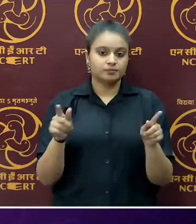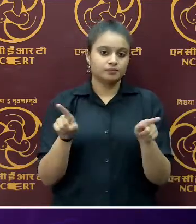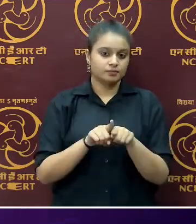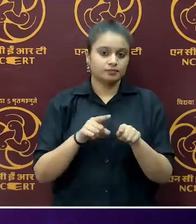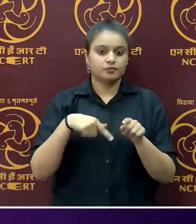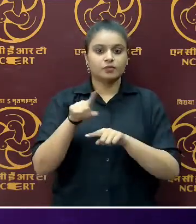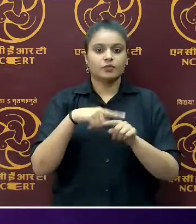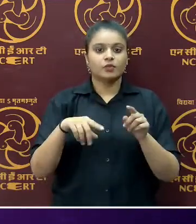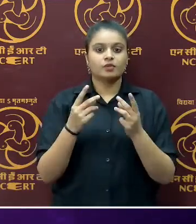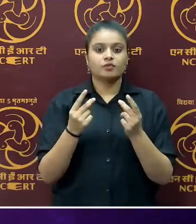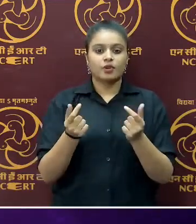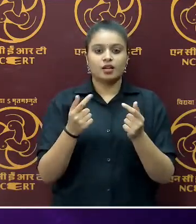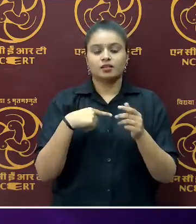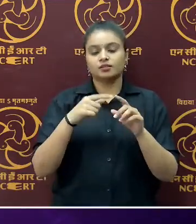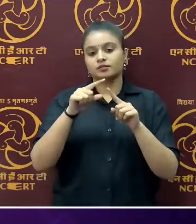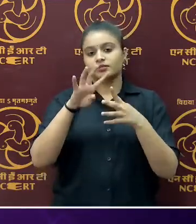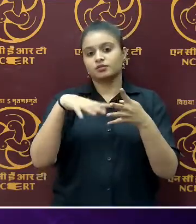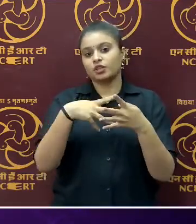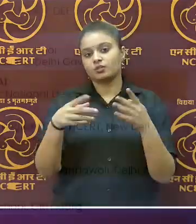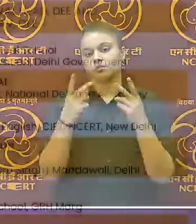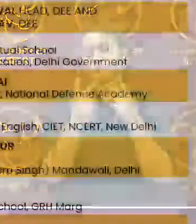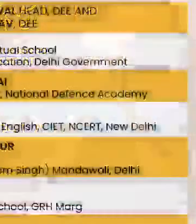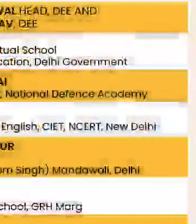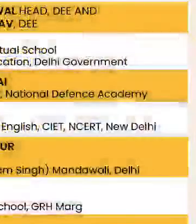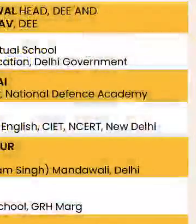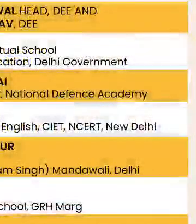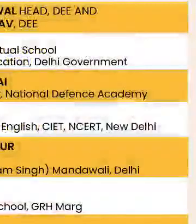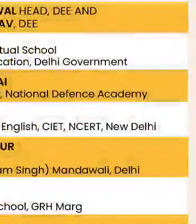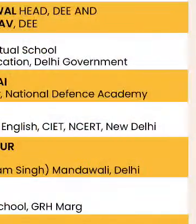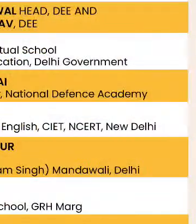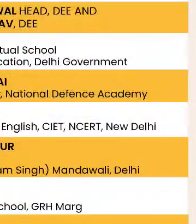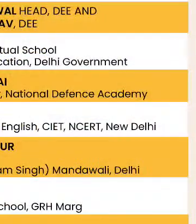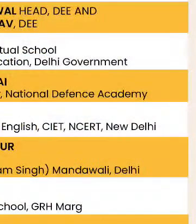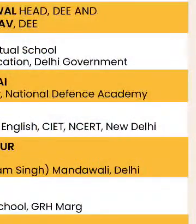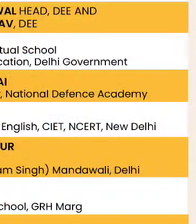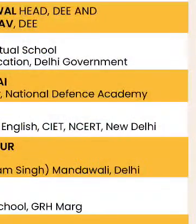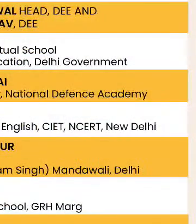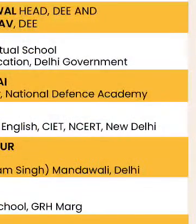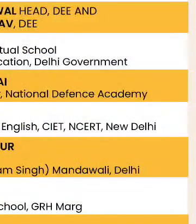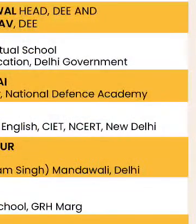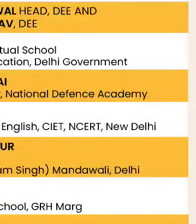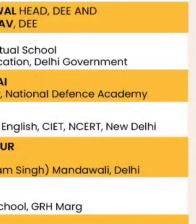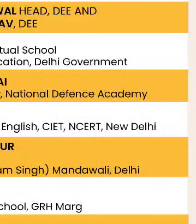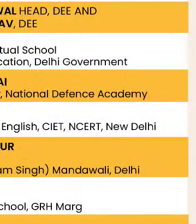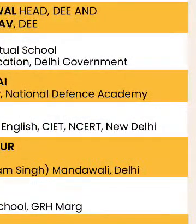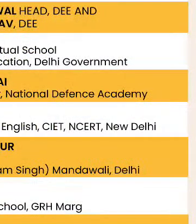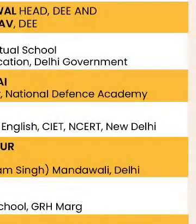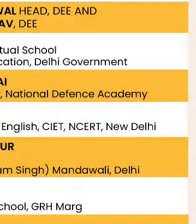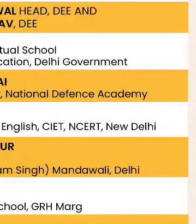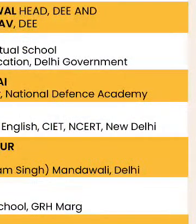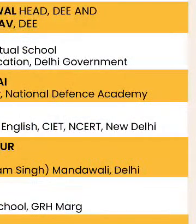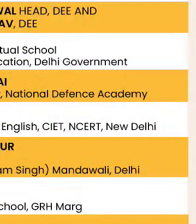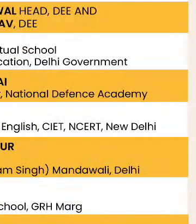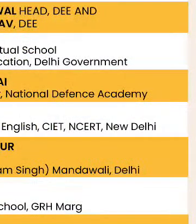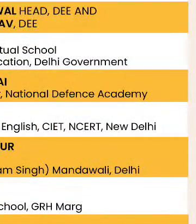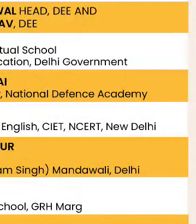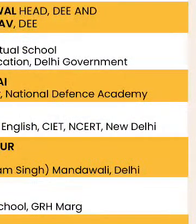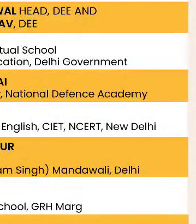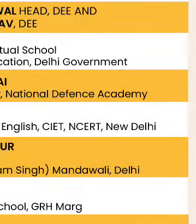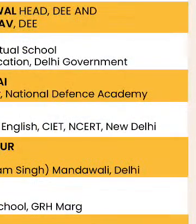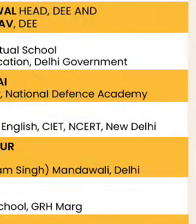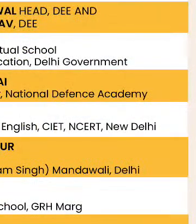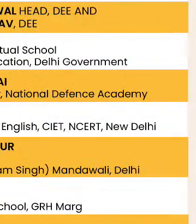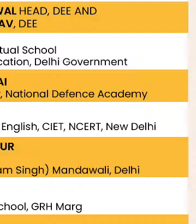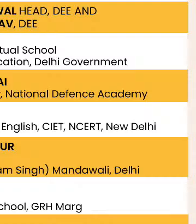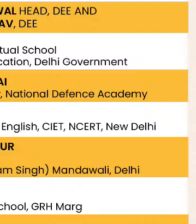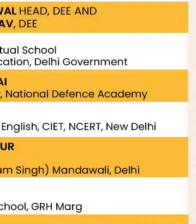you can take a quick look at the schedule, what's all coming ahead. So in a short while from now, you can watch our next session,